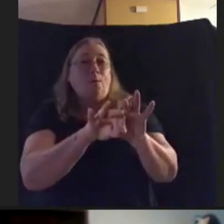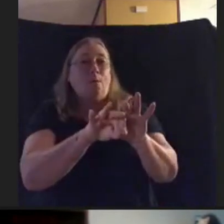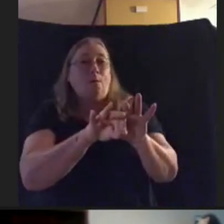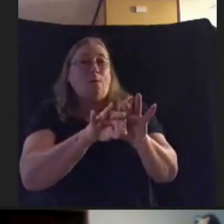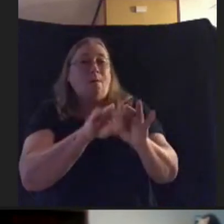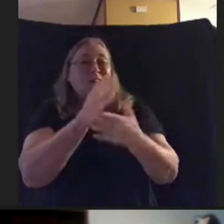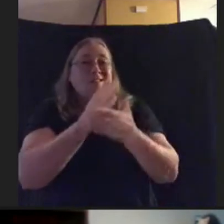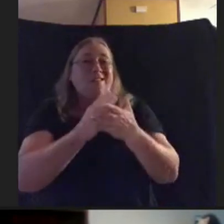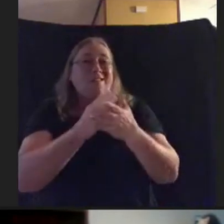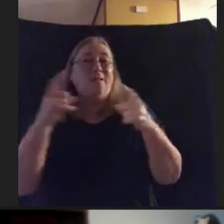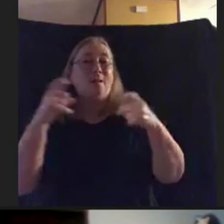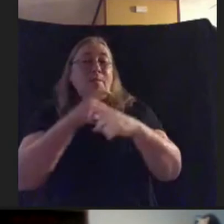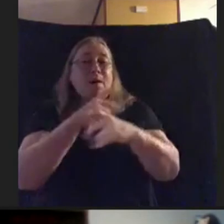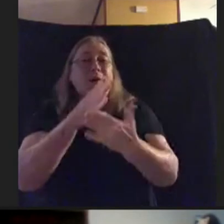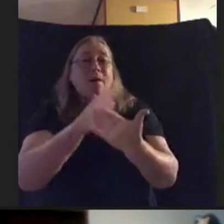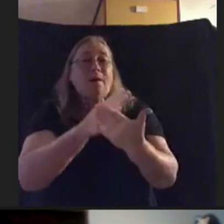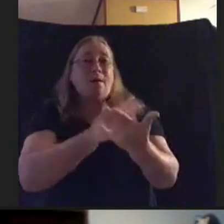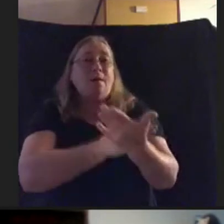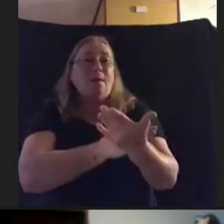that you need to take into consideration.